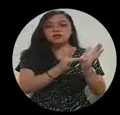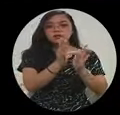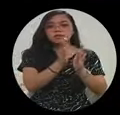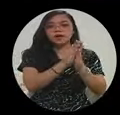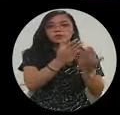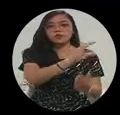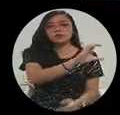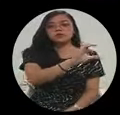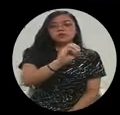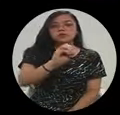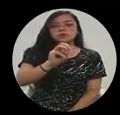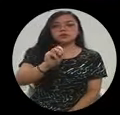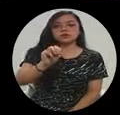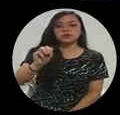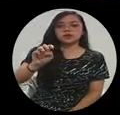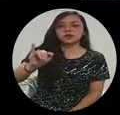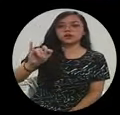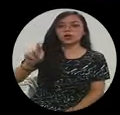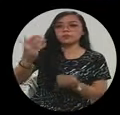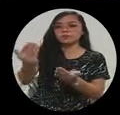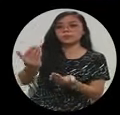say, commit.